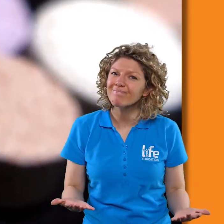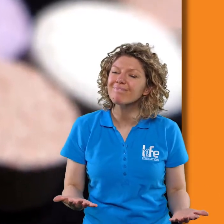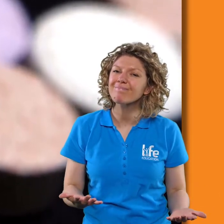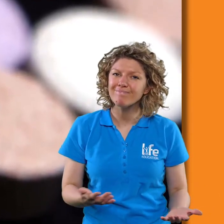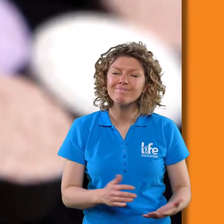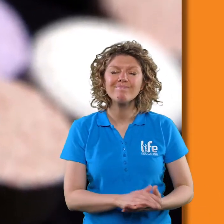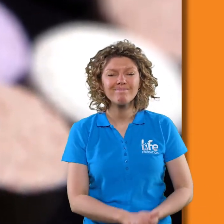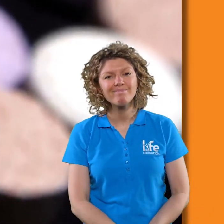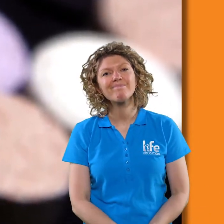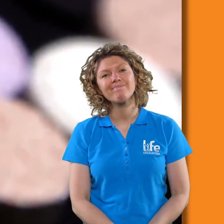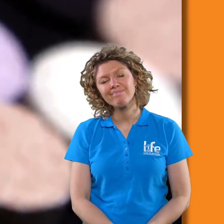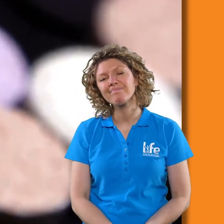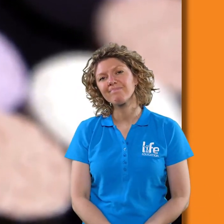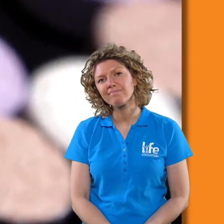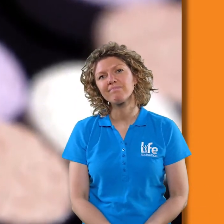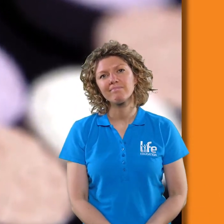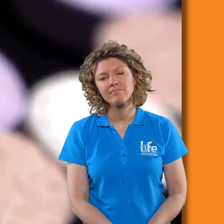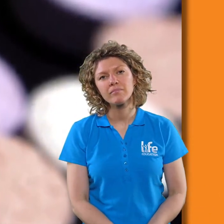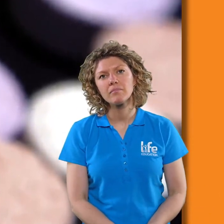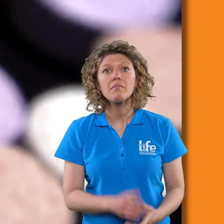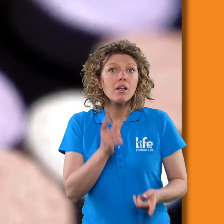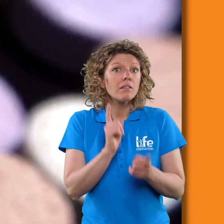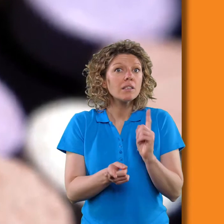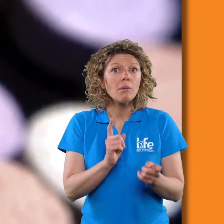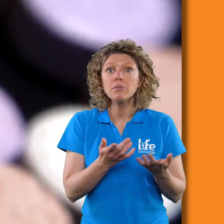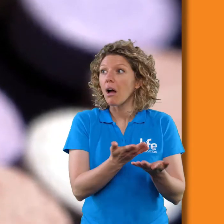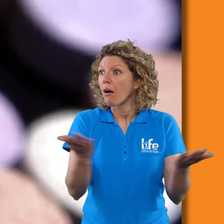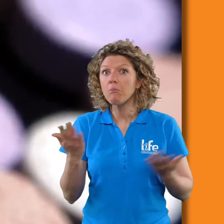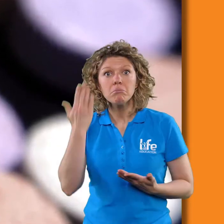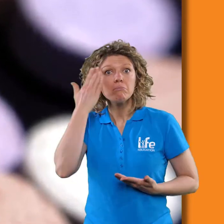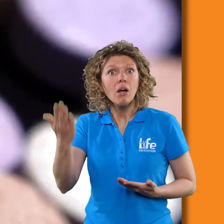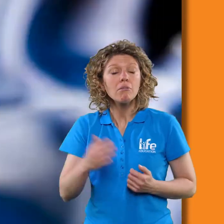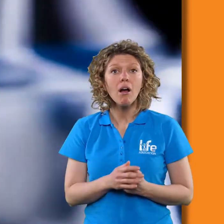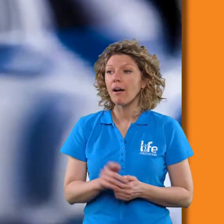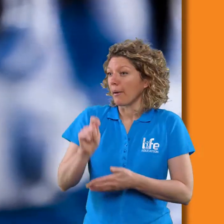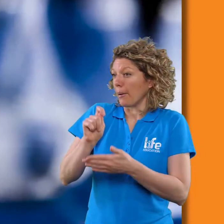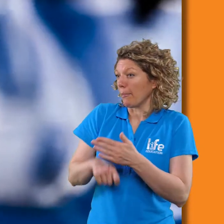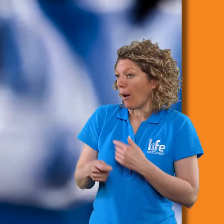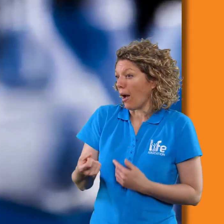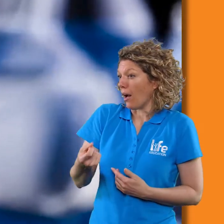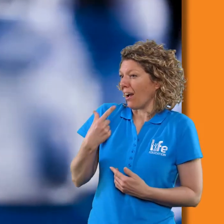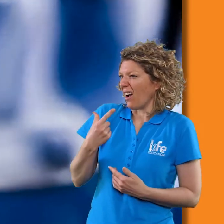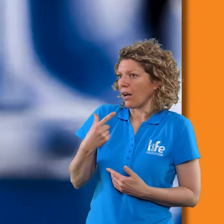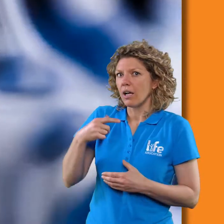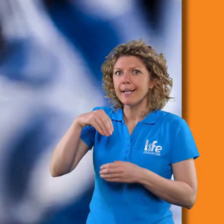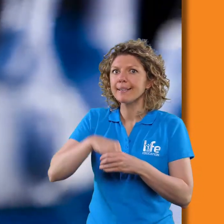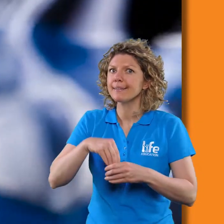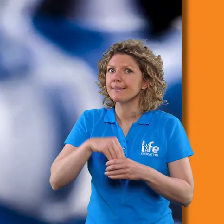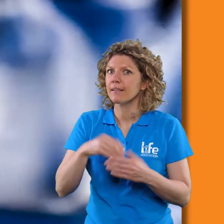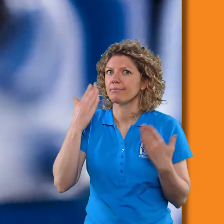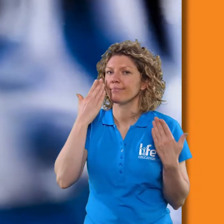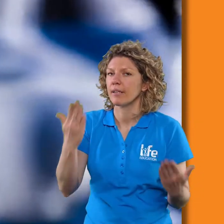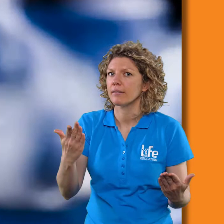Another problem is that a person may not know what they are taking in a pill or a capsule. The drug could be mixed with other drugs